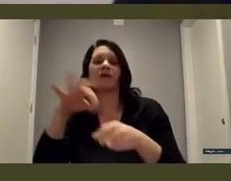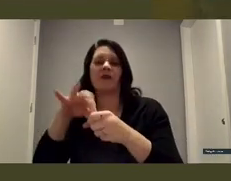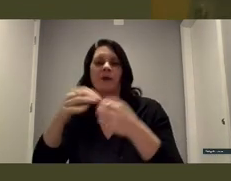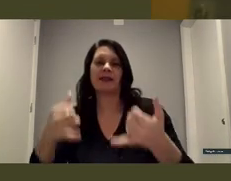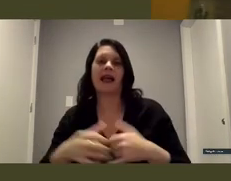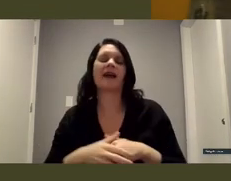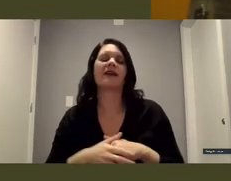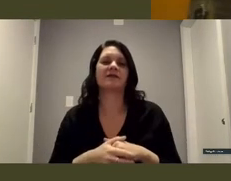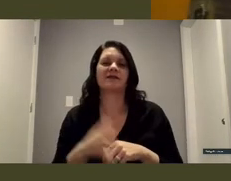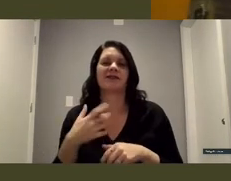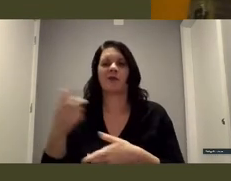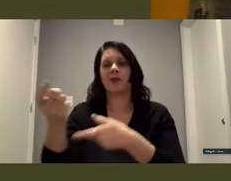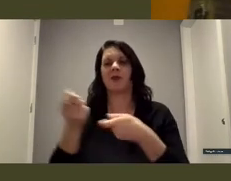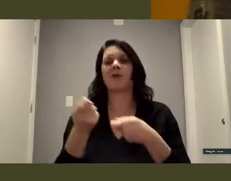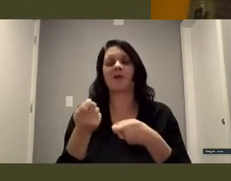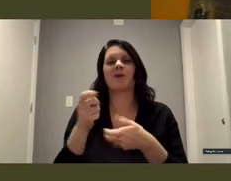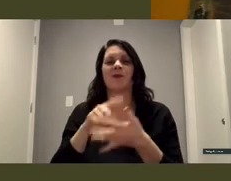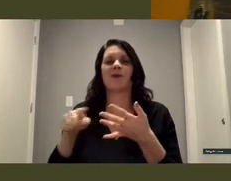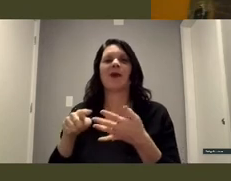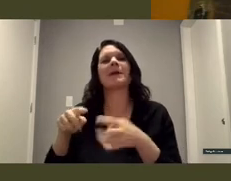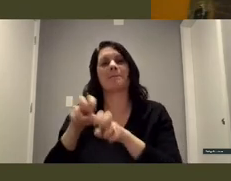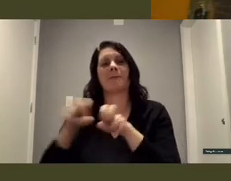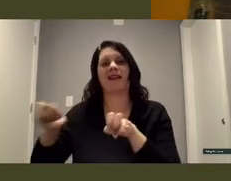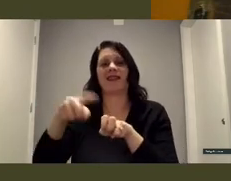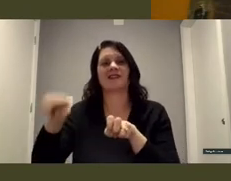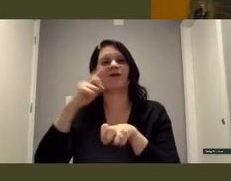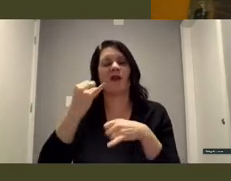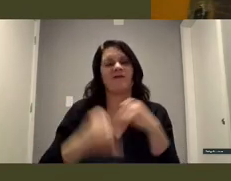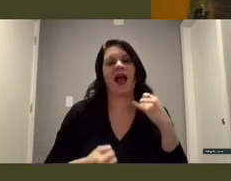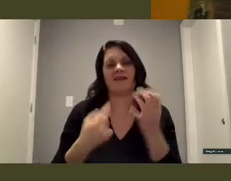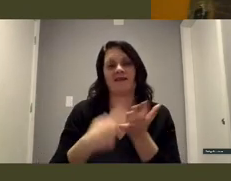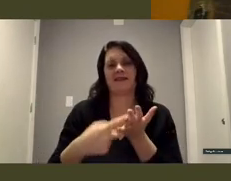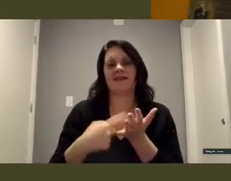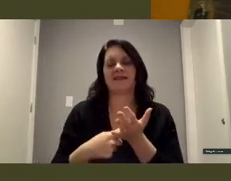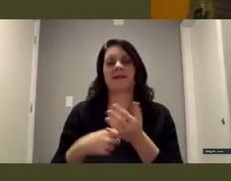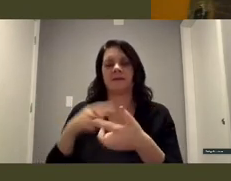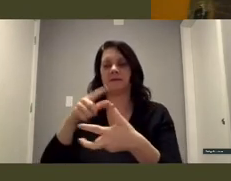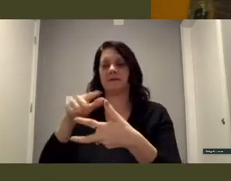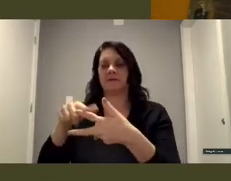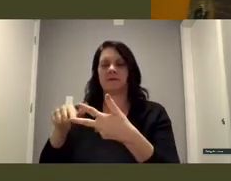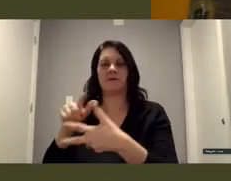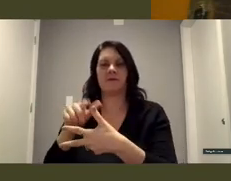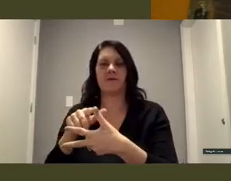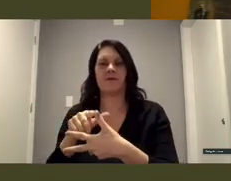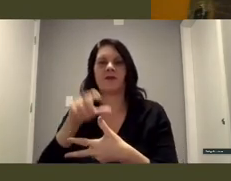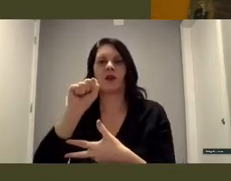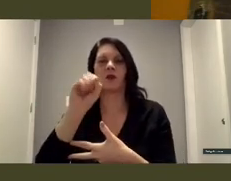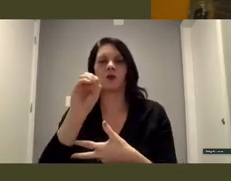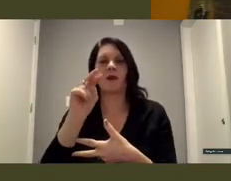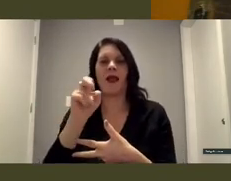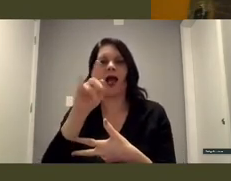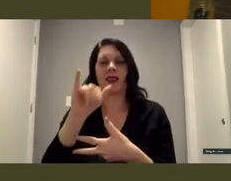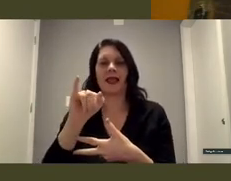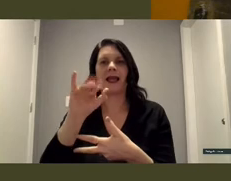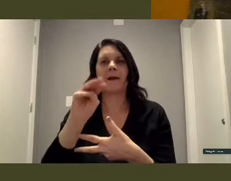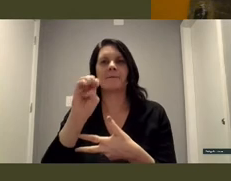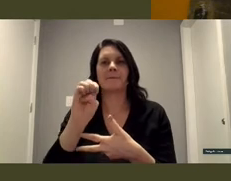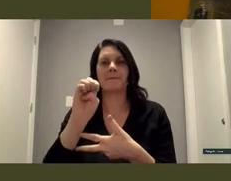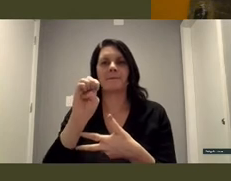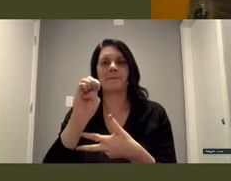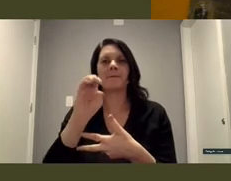this final section. So we're going to be hearing from Sonali McDermid, an expert in the